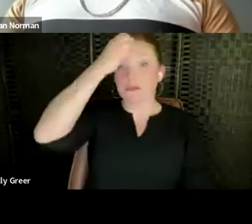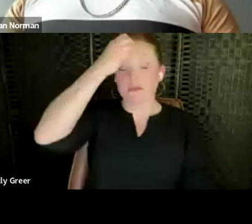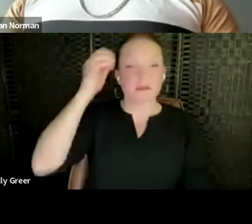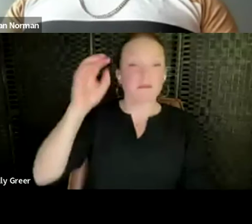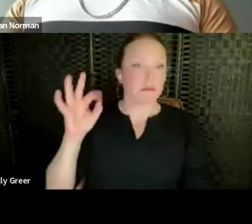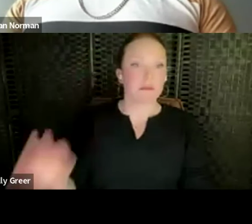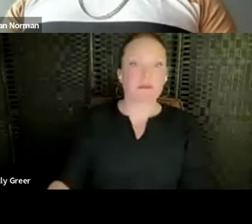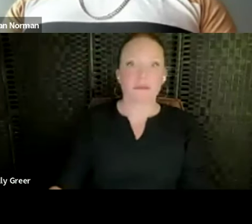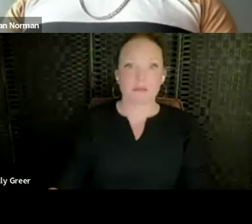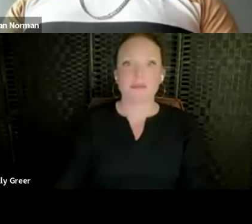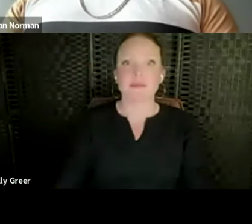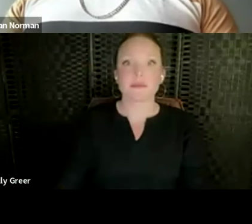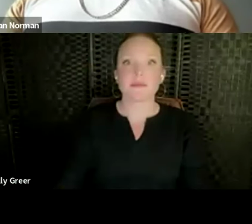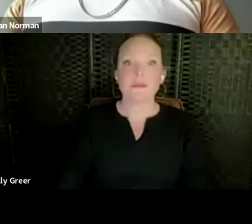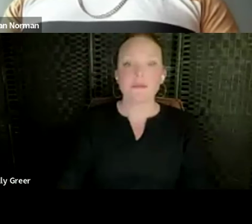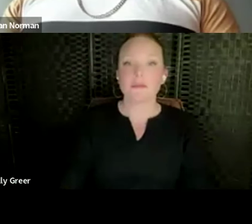Okay, I'm going to stop sharing.